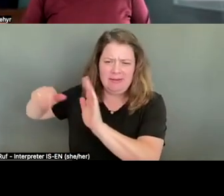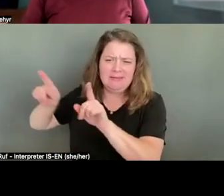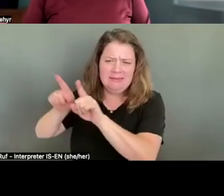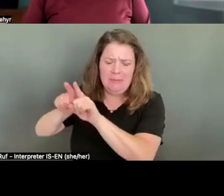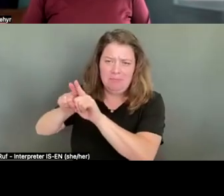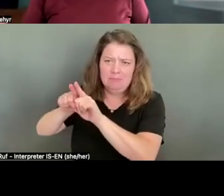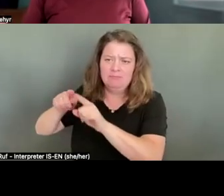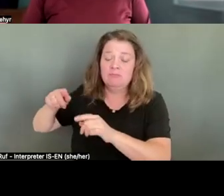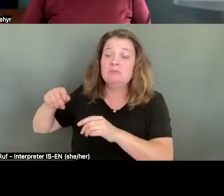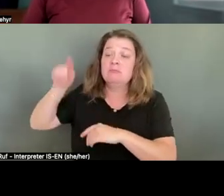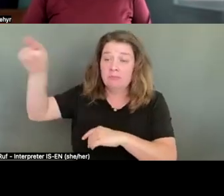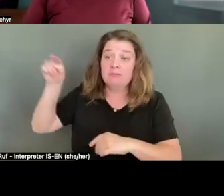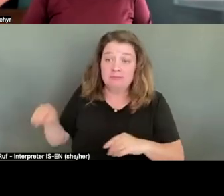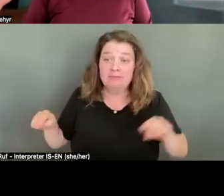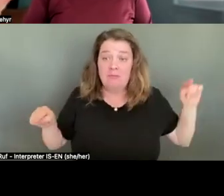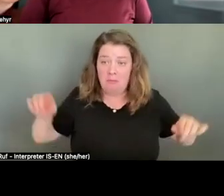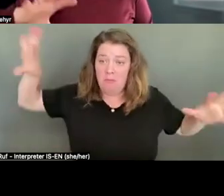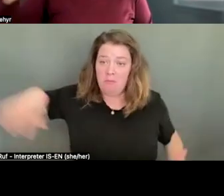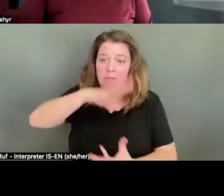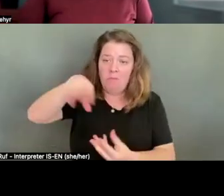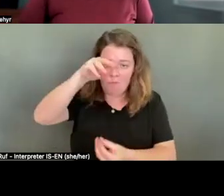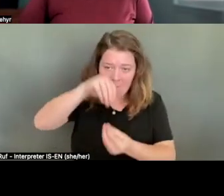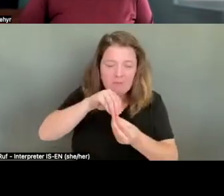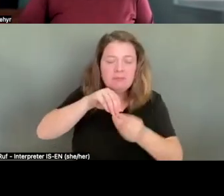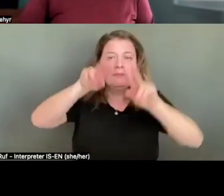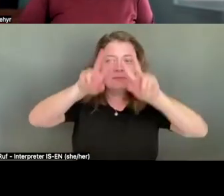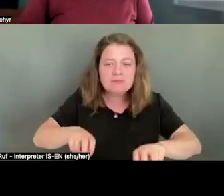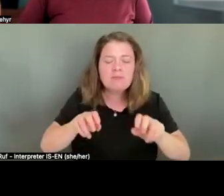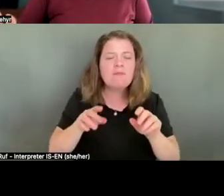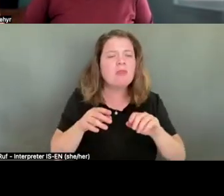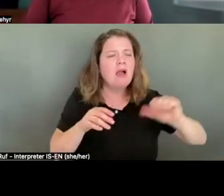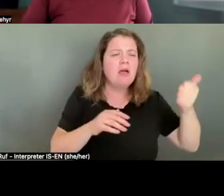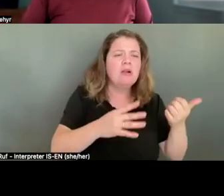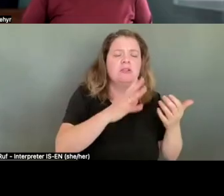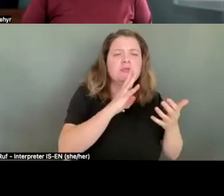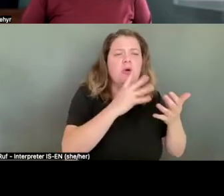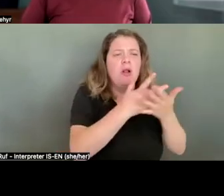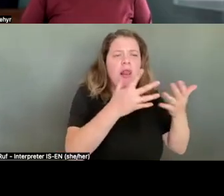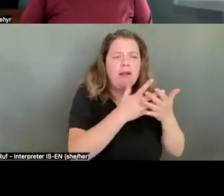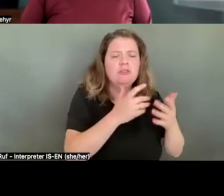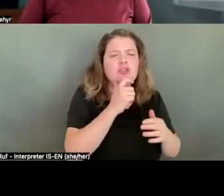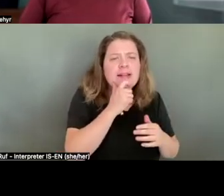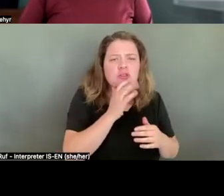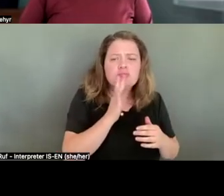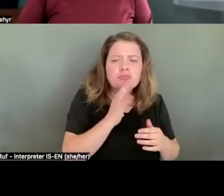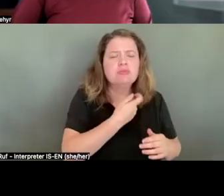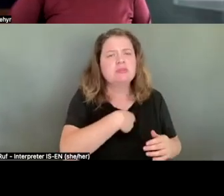patterns, basically also with other spoken languages like English and Spanish. And what